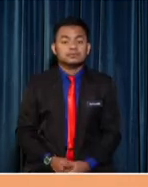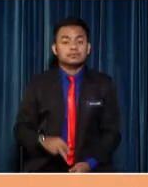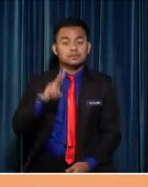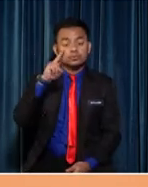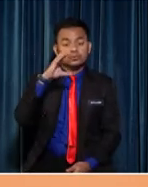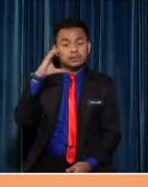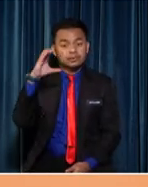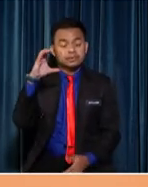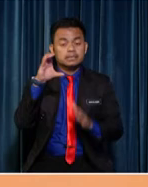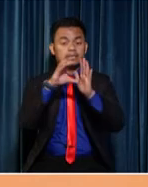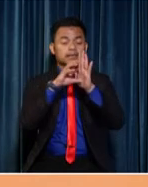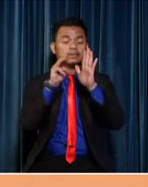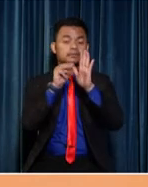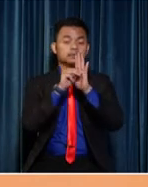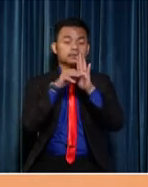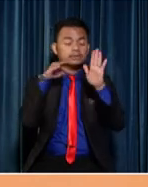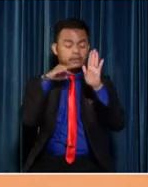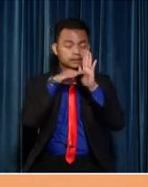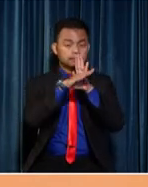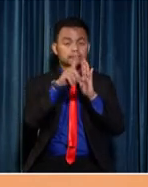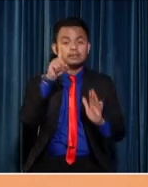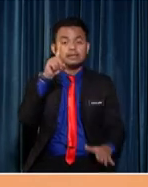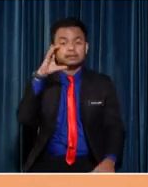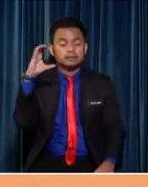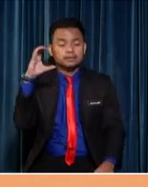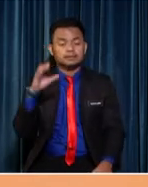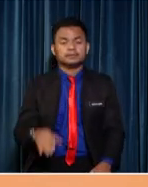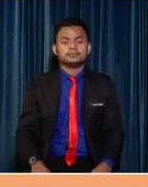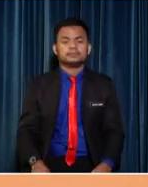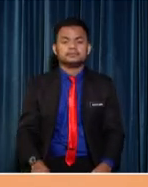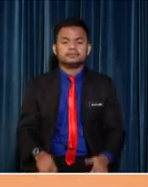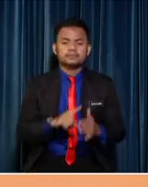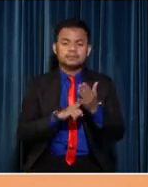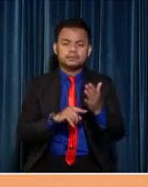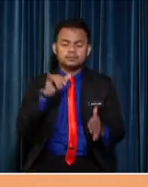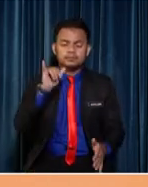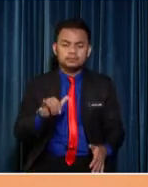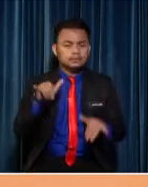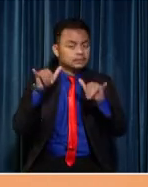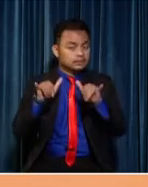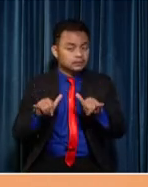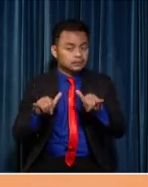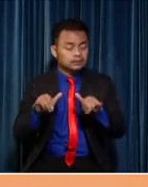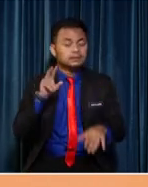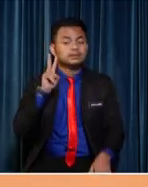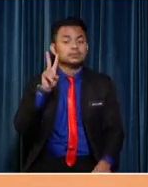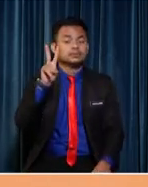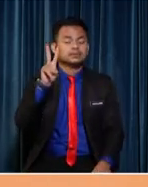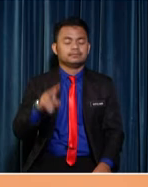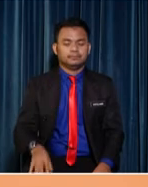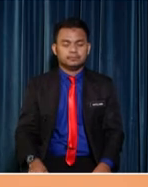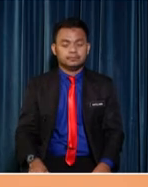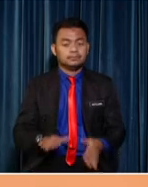200 centimeters divided by 100. What remains is 2.